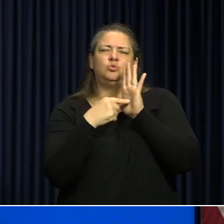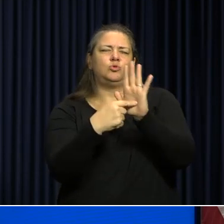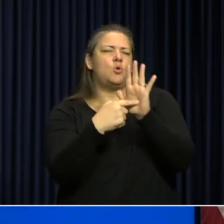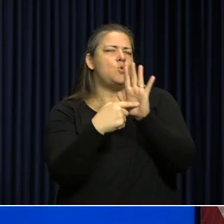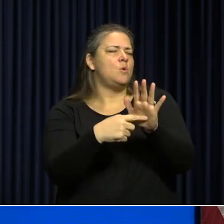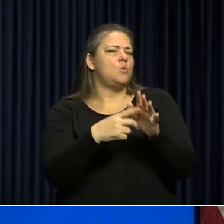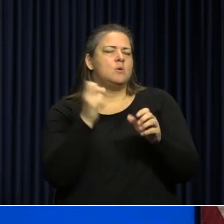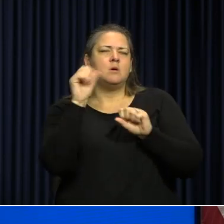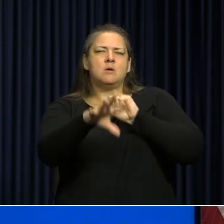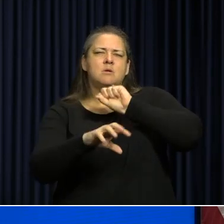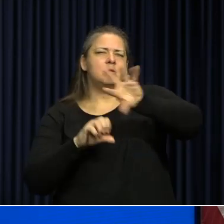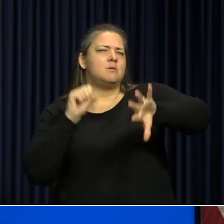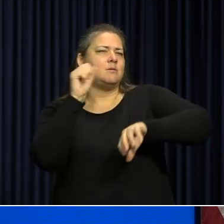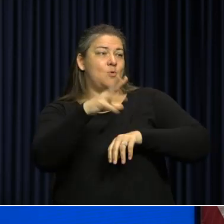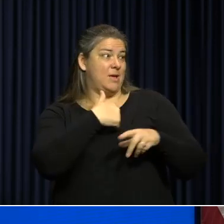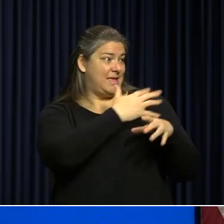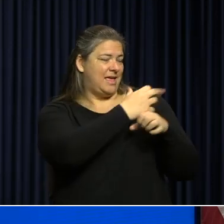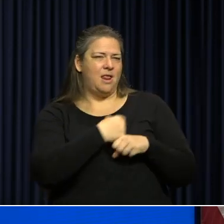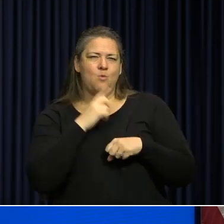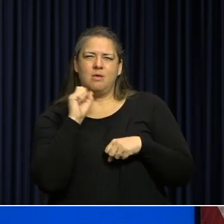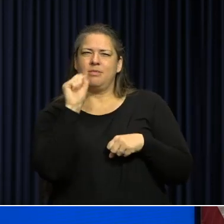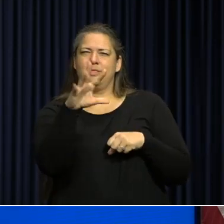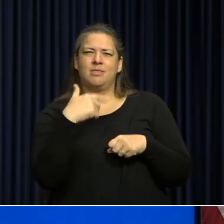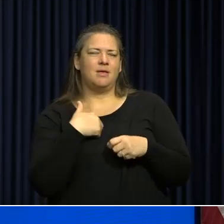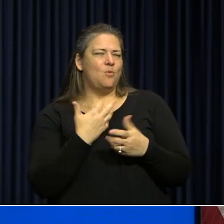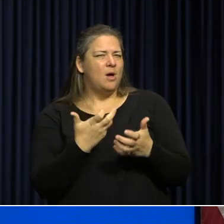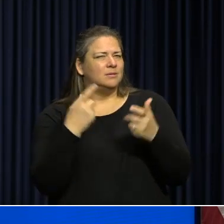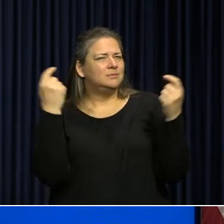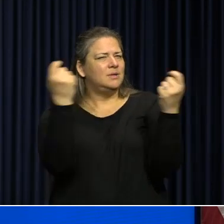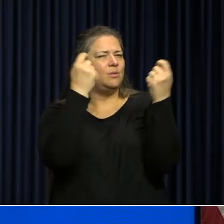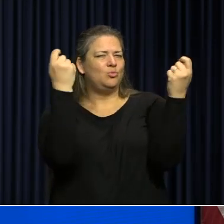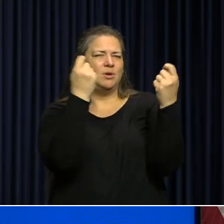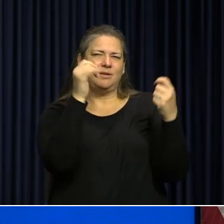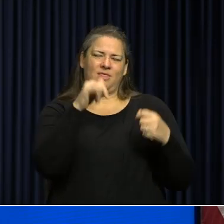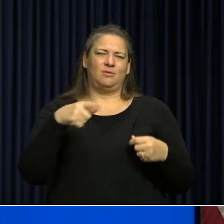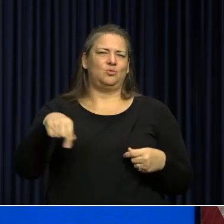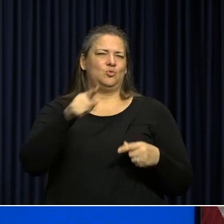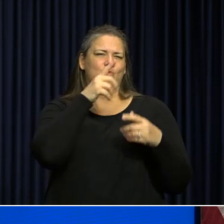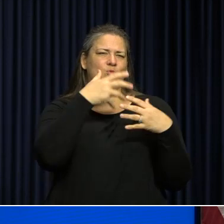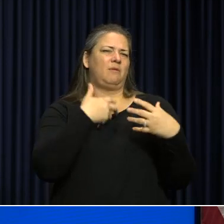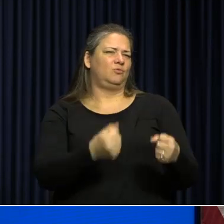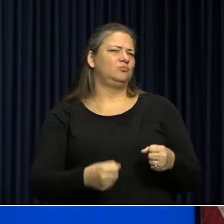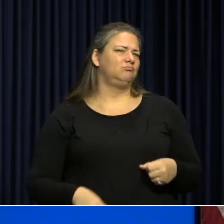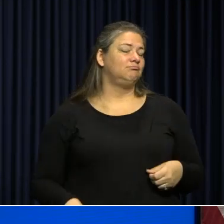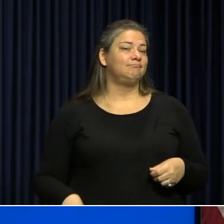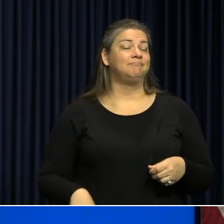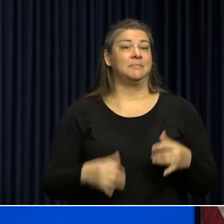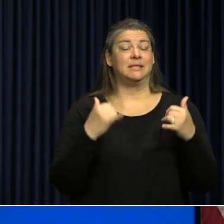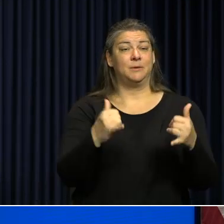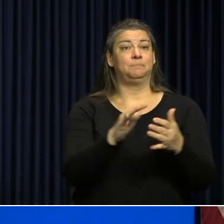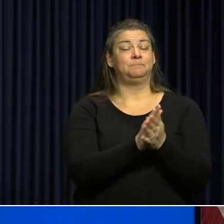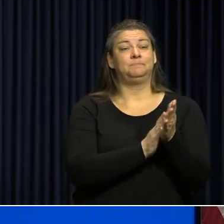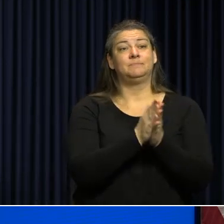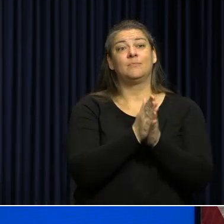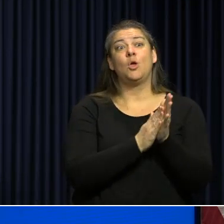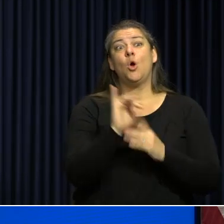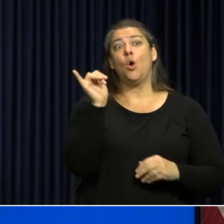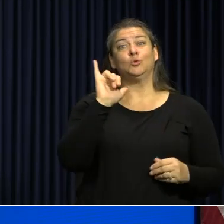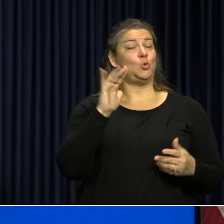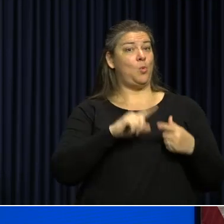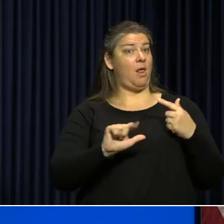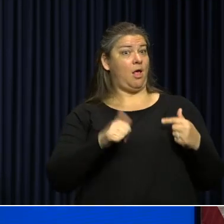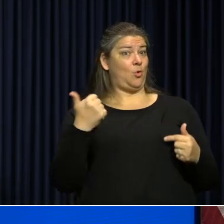to you as we get. We got to celebrate those recoveries. All right, so what we also